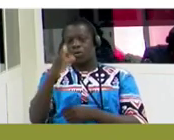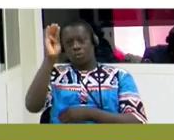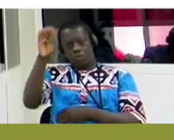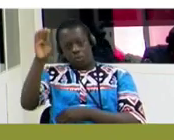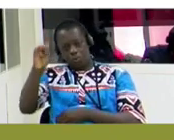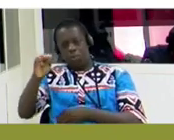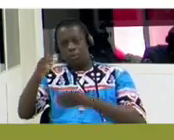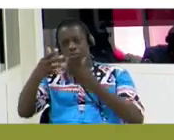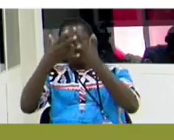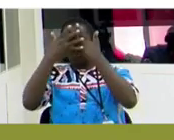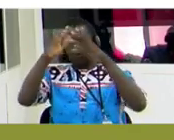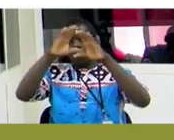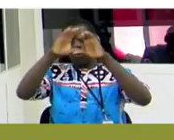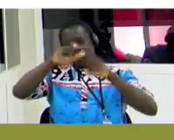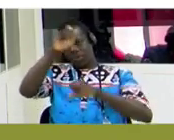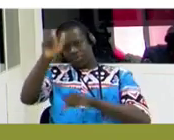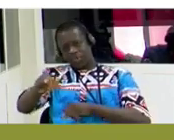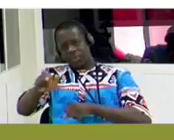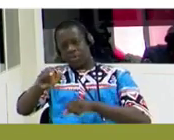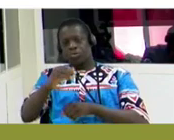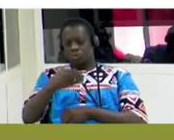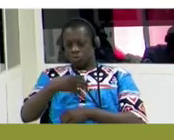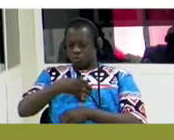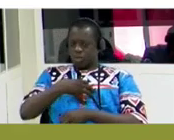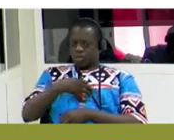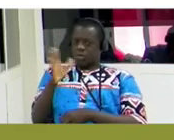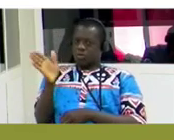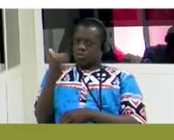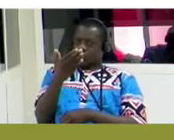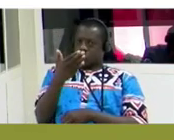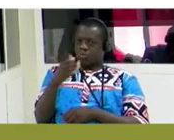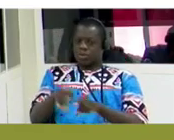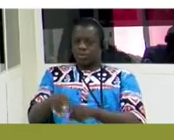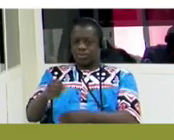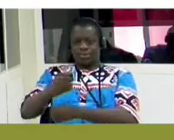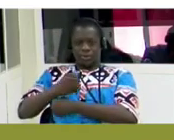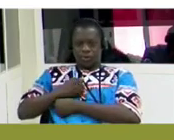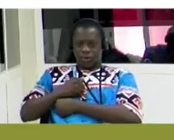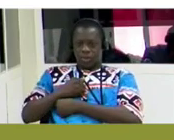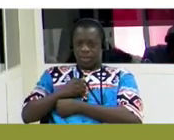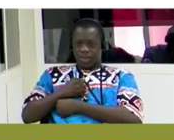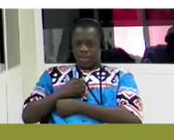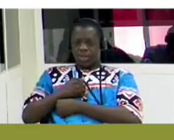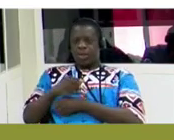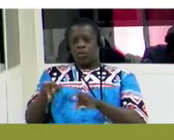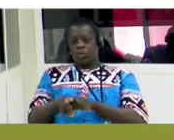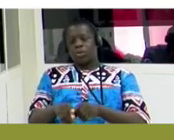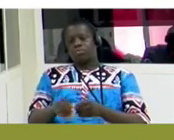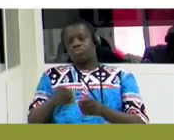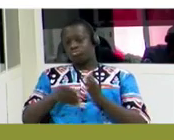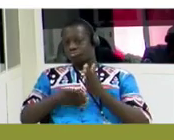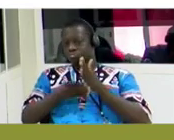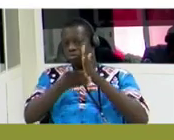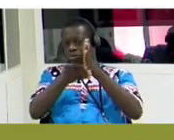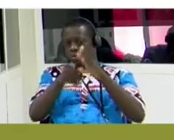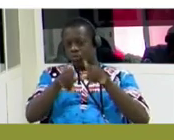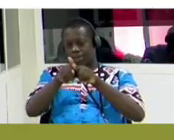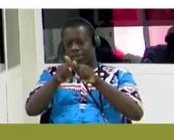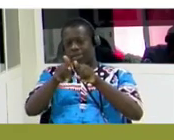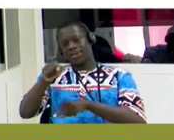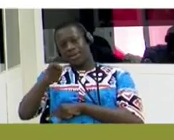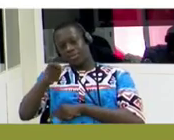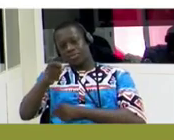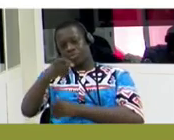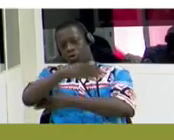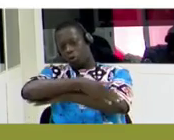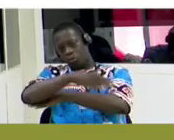officer. I want to go to security wing. The prison officer led us with the keys, and he opened me enter.